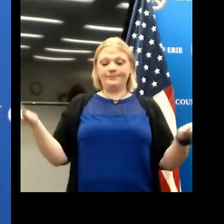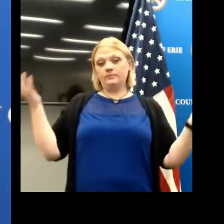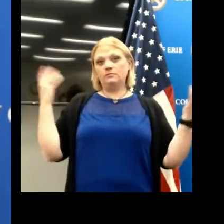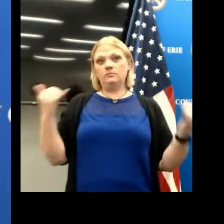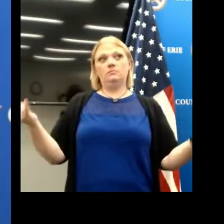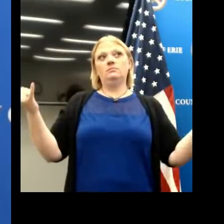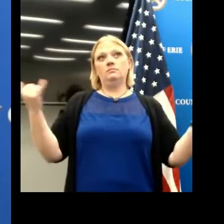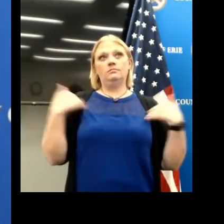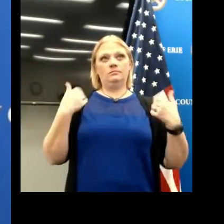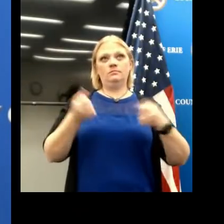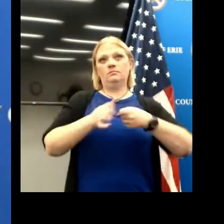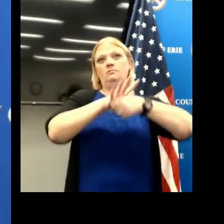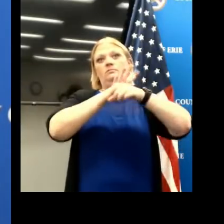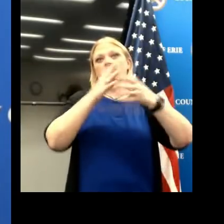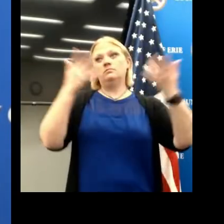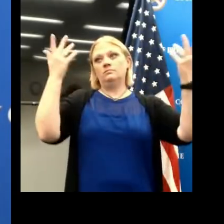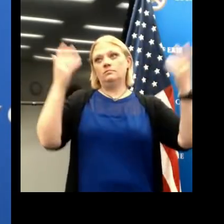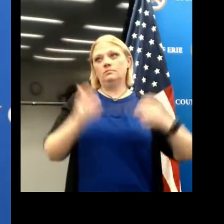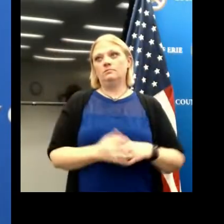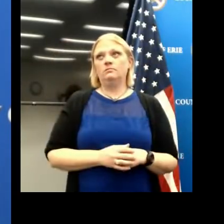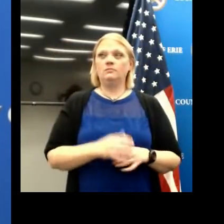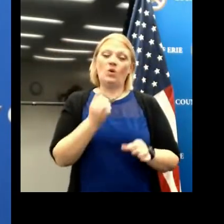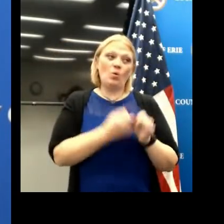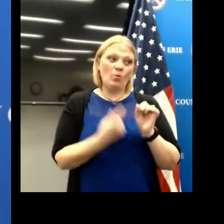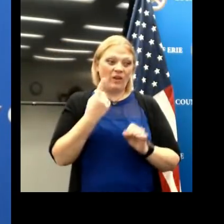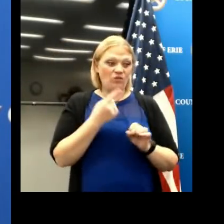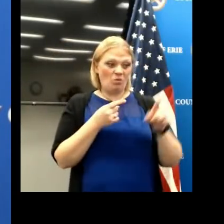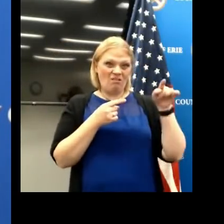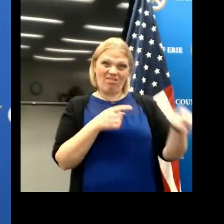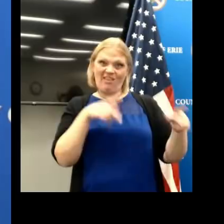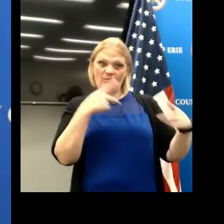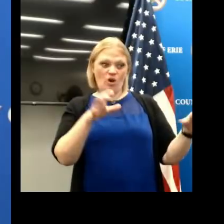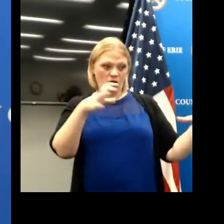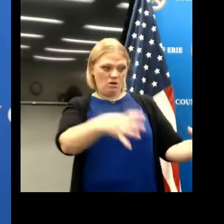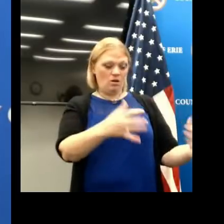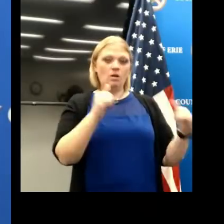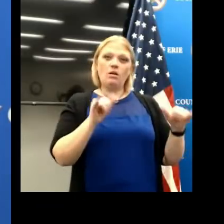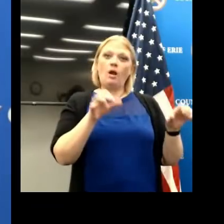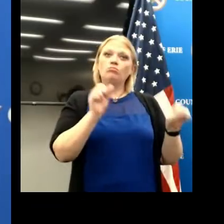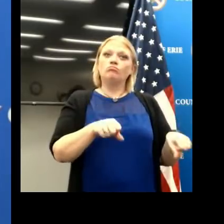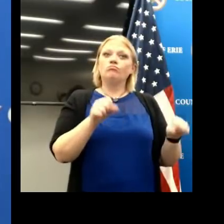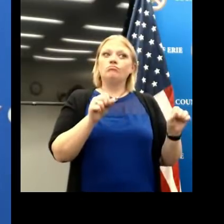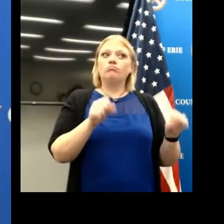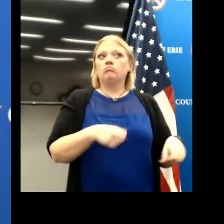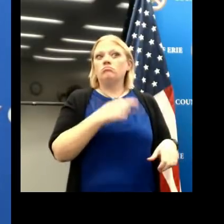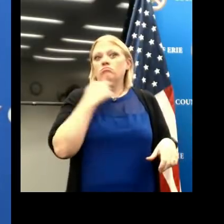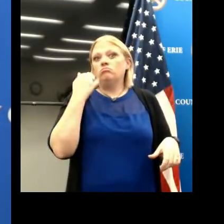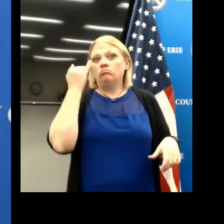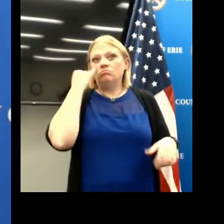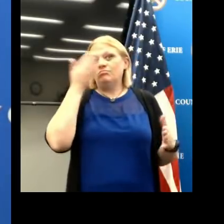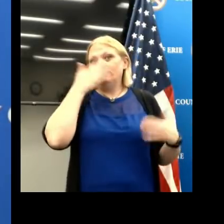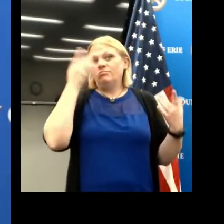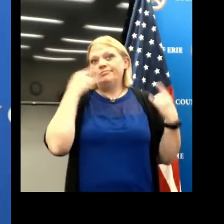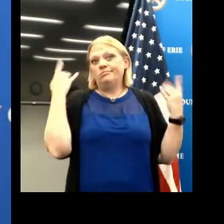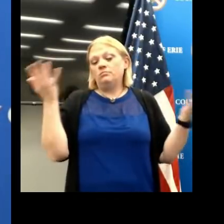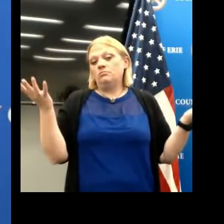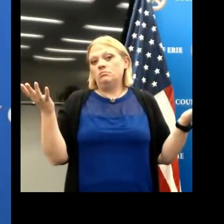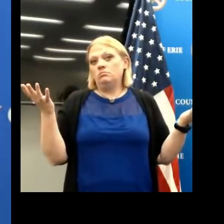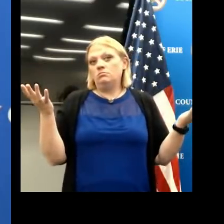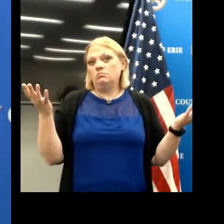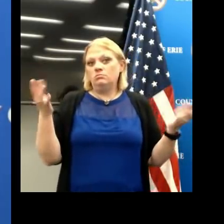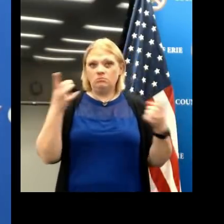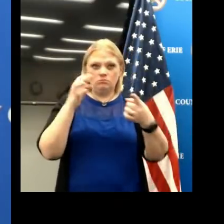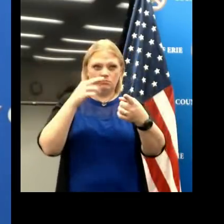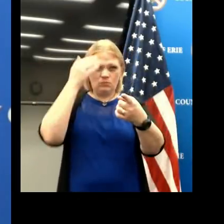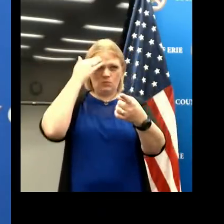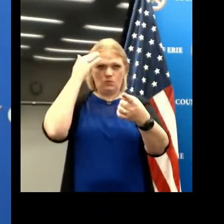know I got COVID. So everybody who was at that party is potentially at risk, especially if they weren't wearing masks. Doctor, you